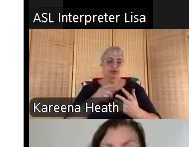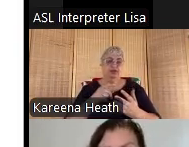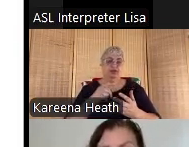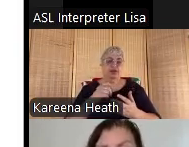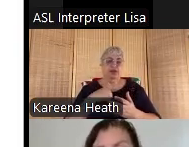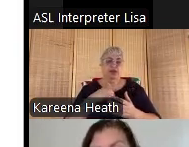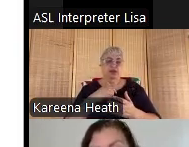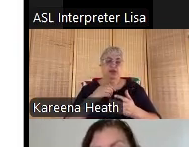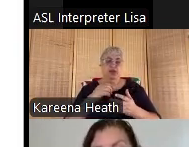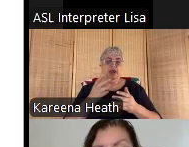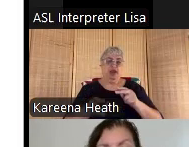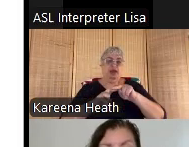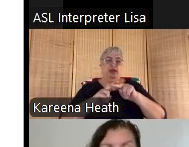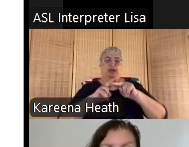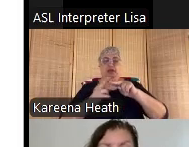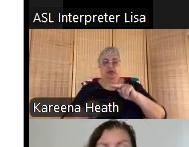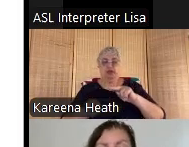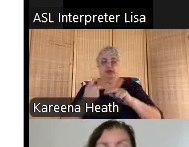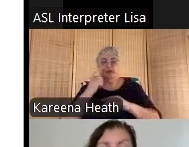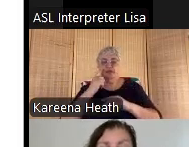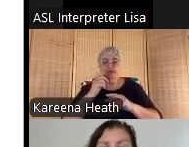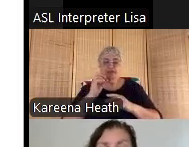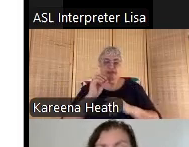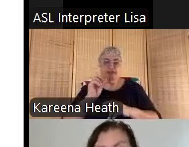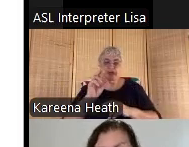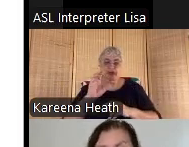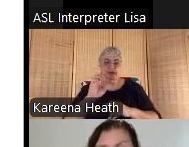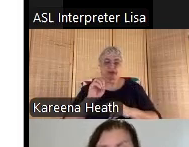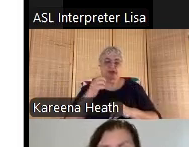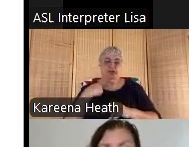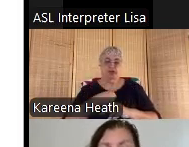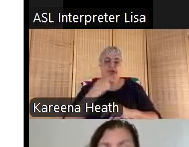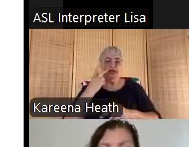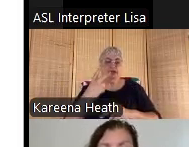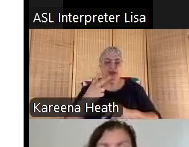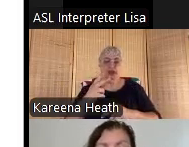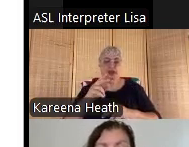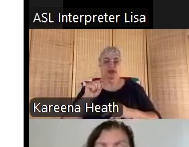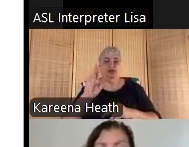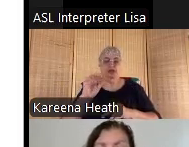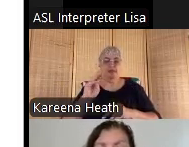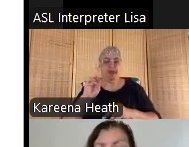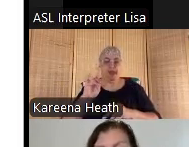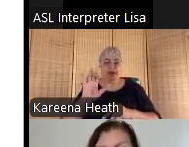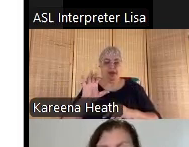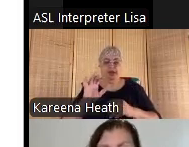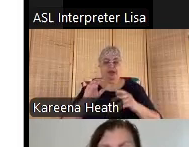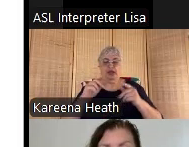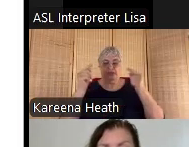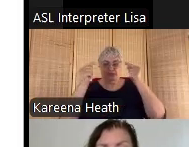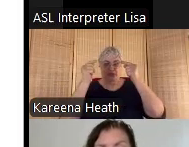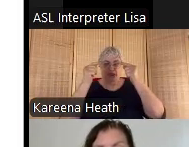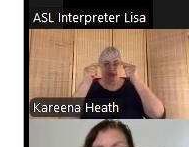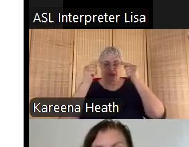the acceleration deceleration force. We often see traumatic brain injuries in